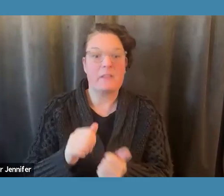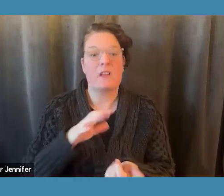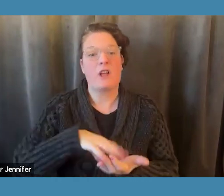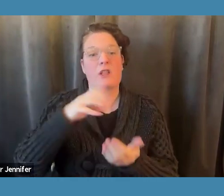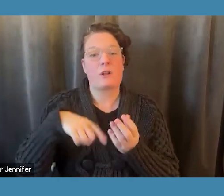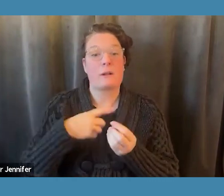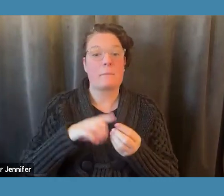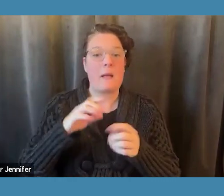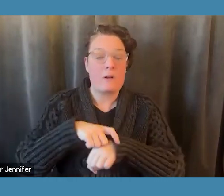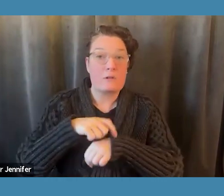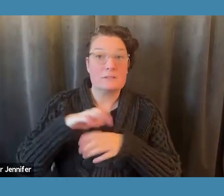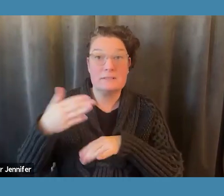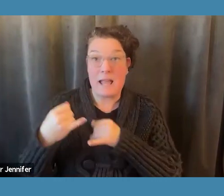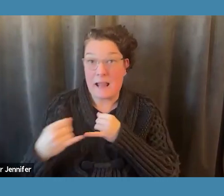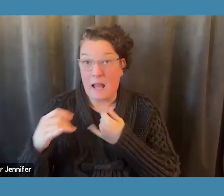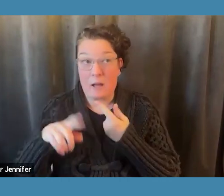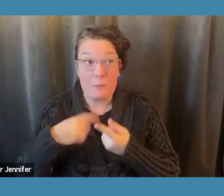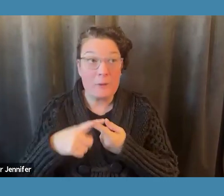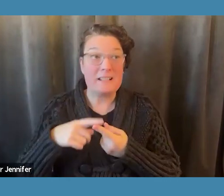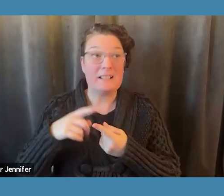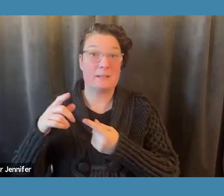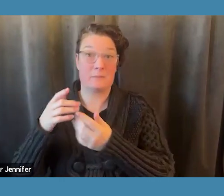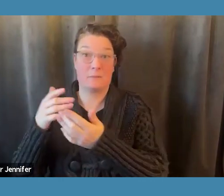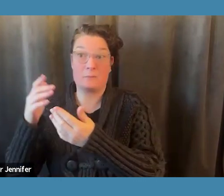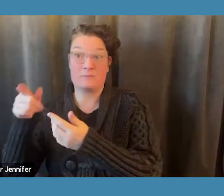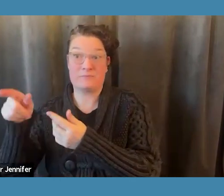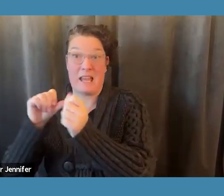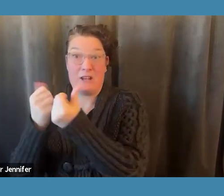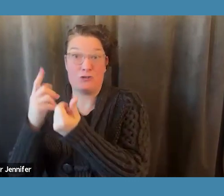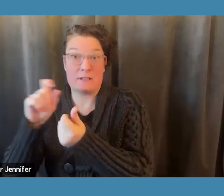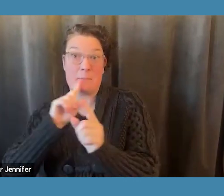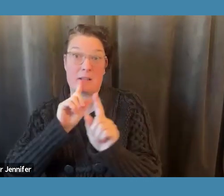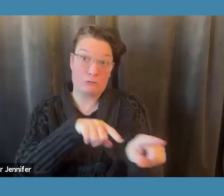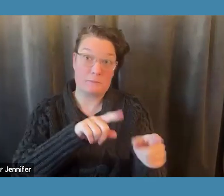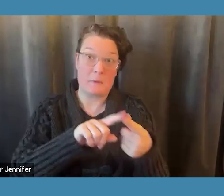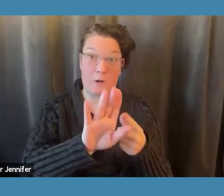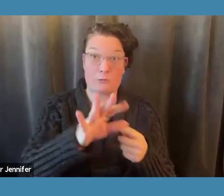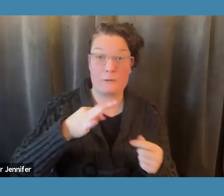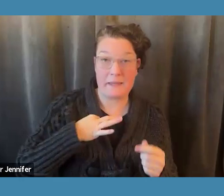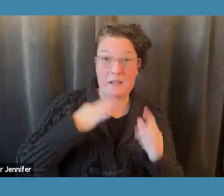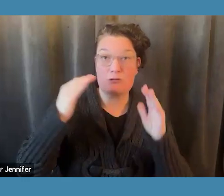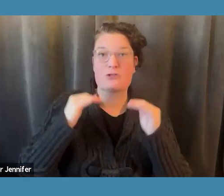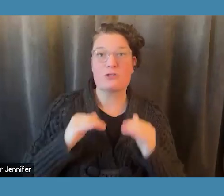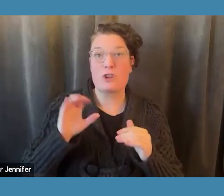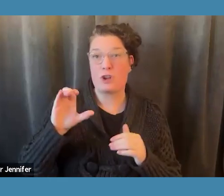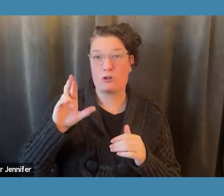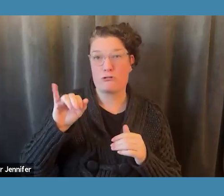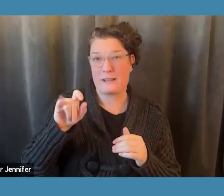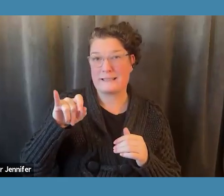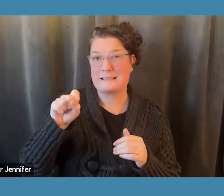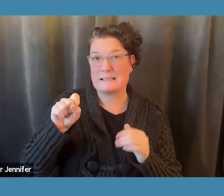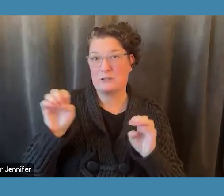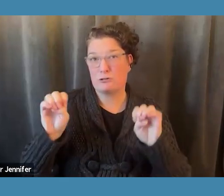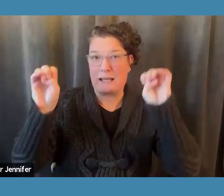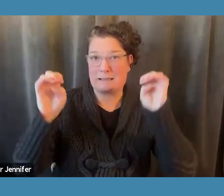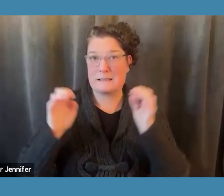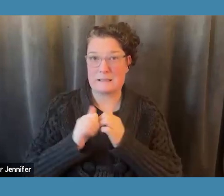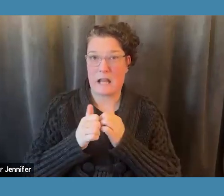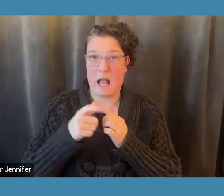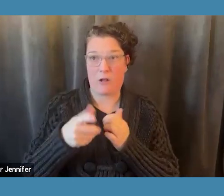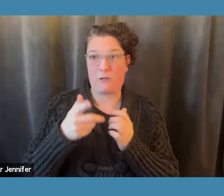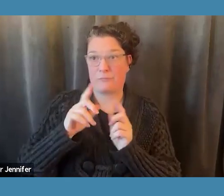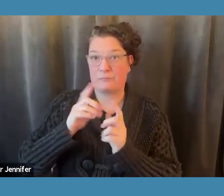about the deadlines that the agency has to respond to your application. We're going to learn about crisis, those eligibility criteria, how to submit